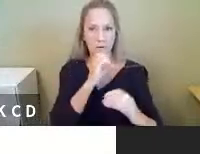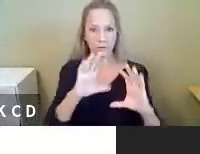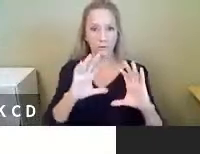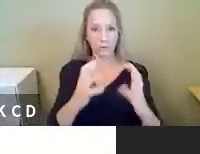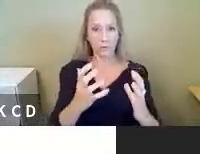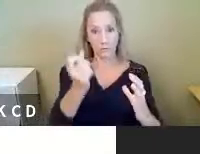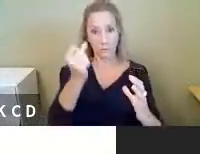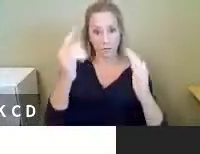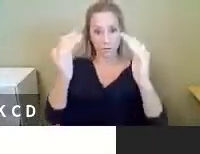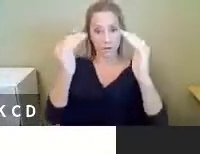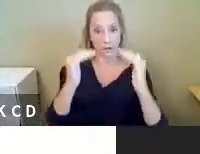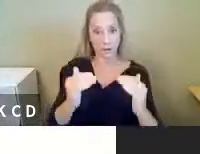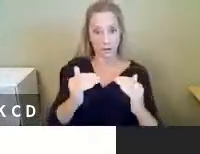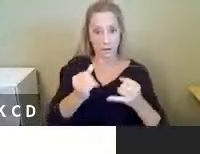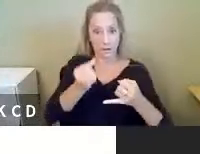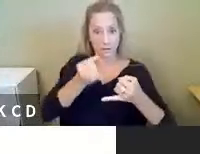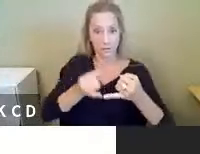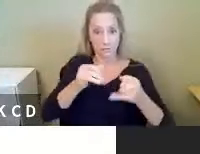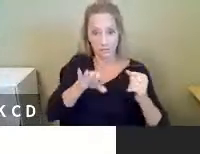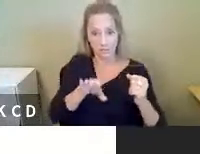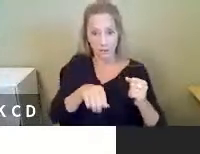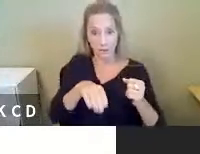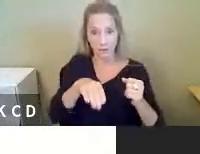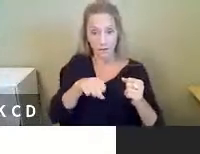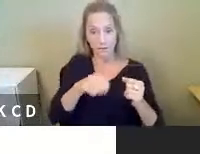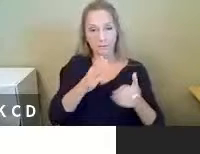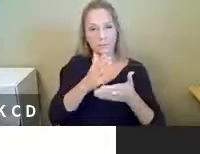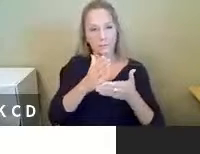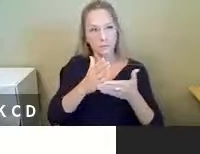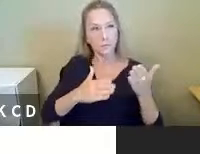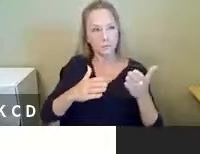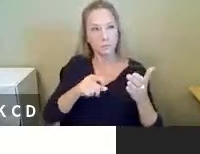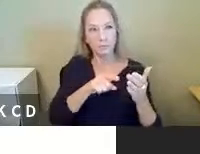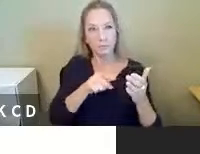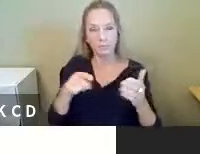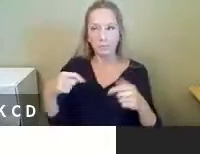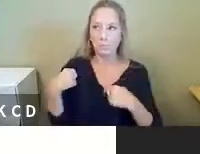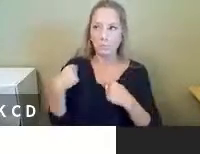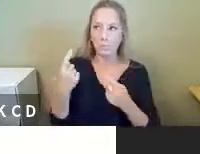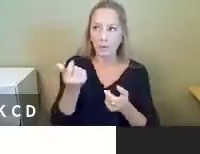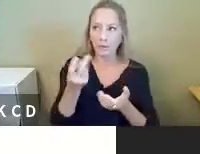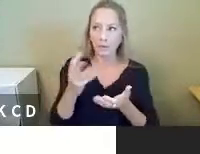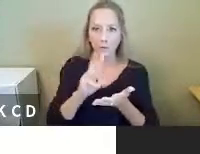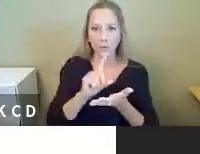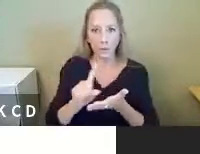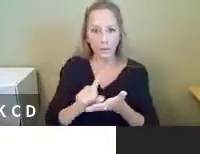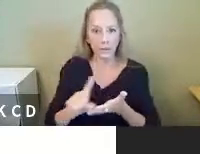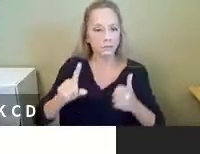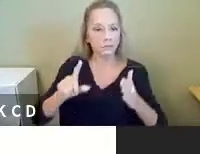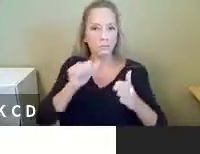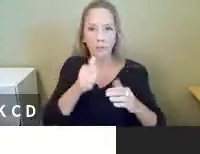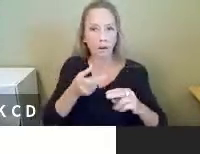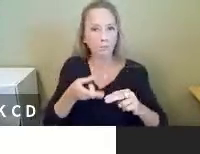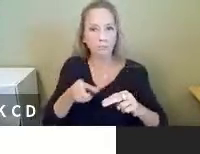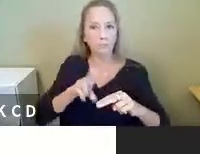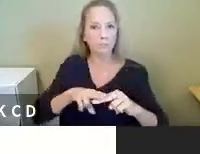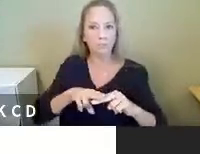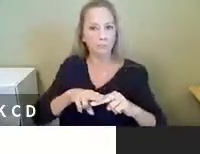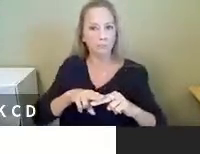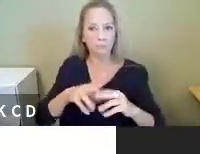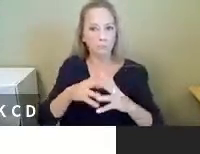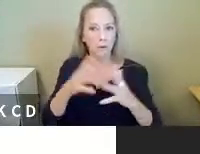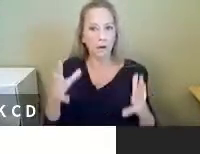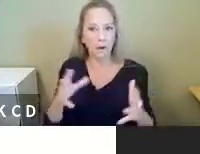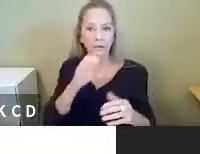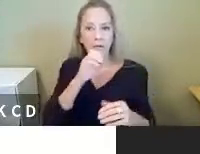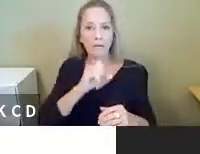other than some degree in the last 3 weeks, not dramatic of an uptick in the 51 and older group,